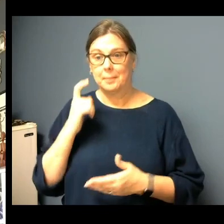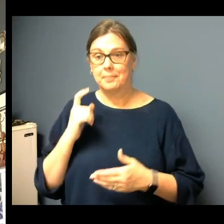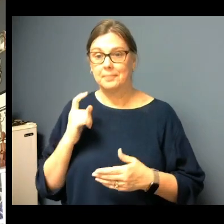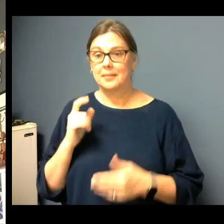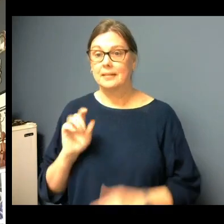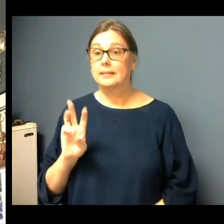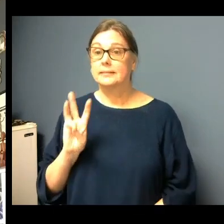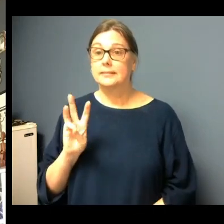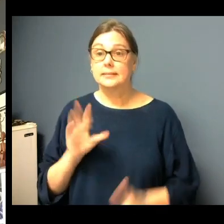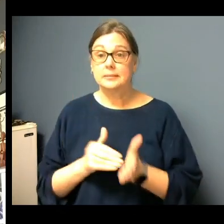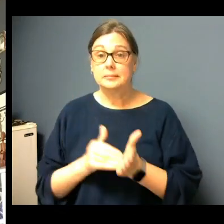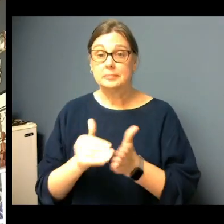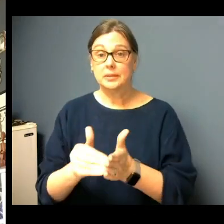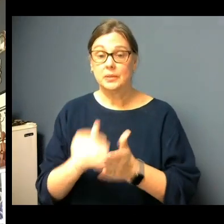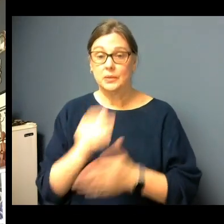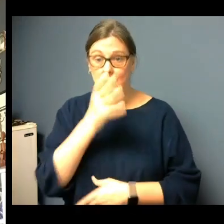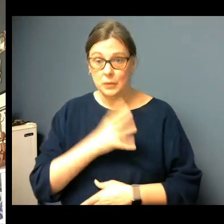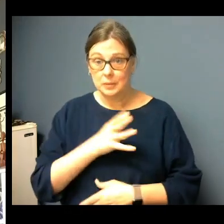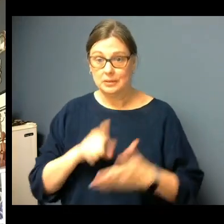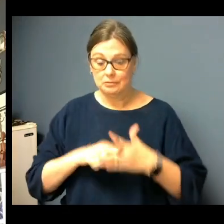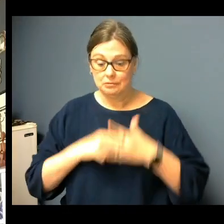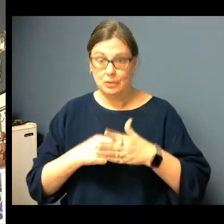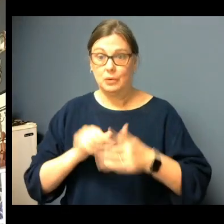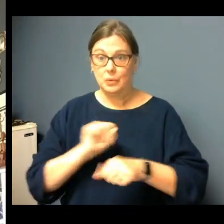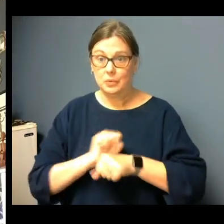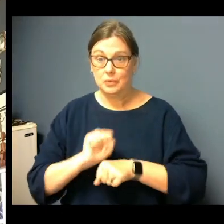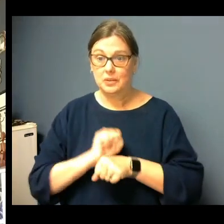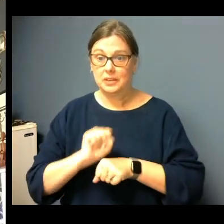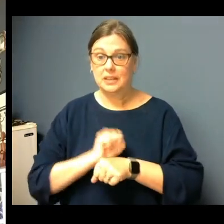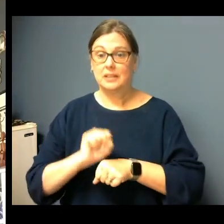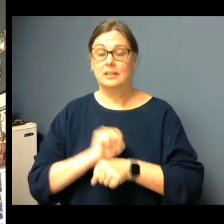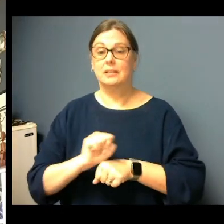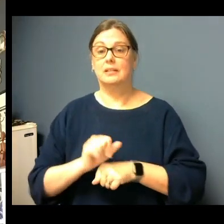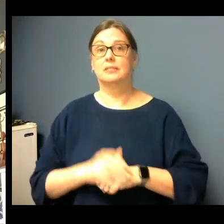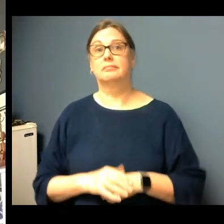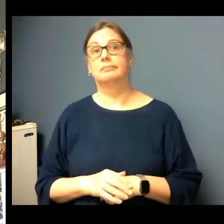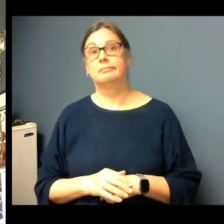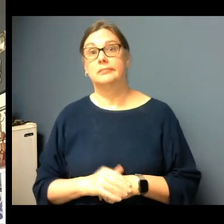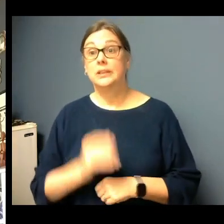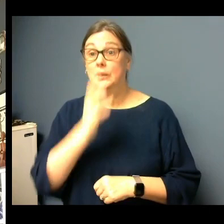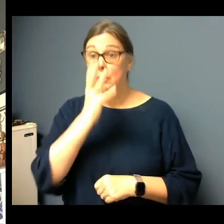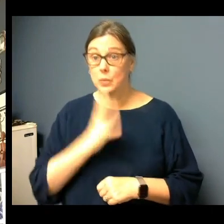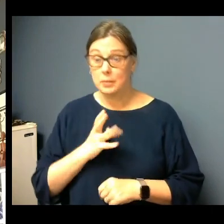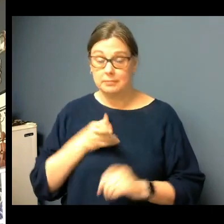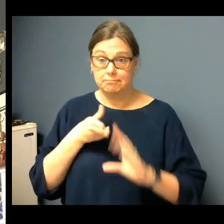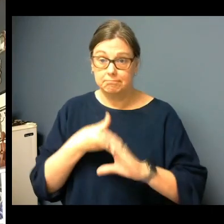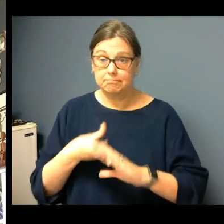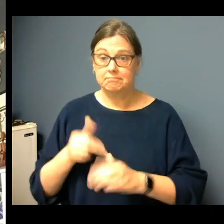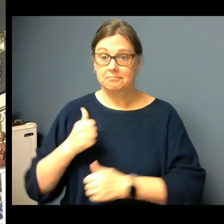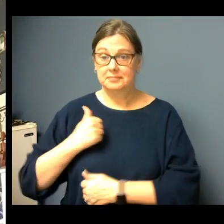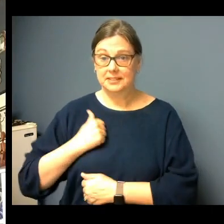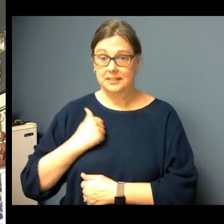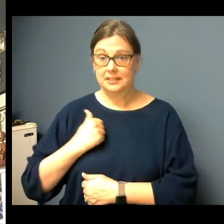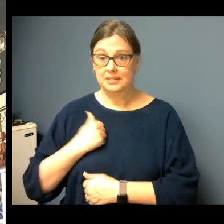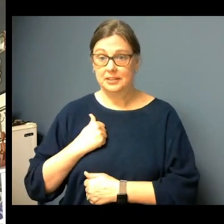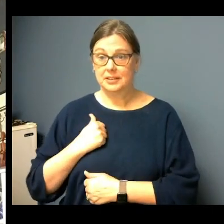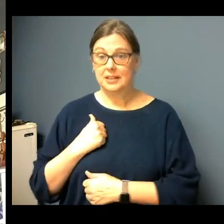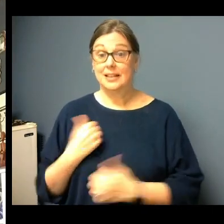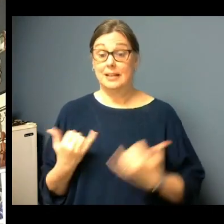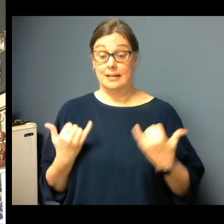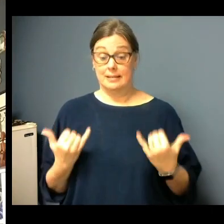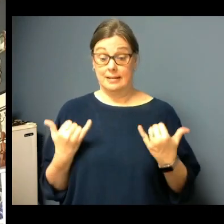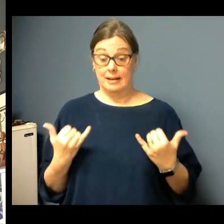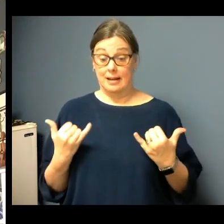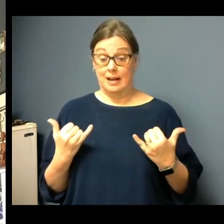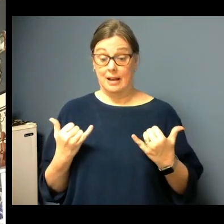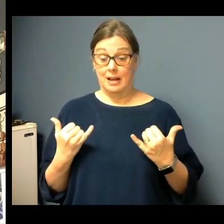6 million women enter the workforce, and we had women with access to the military. But now there's this sense of like